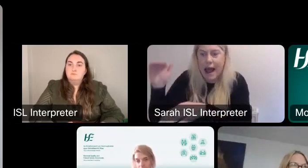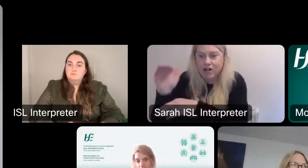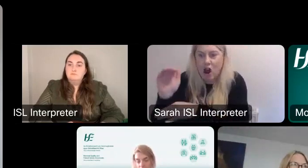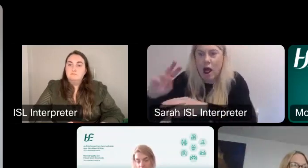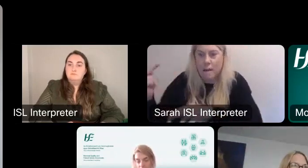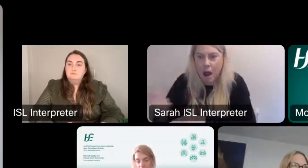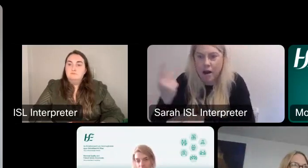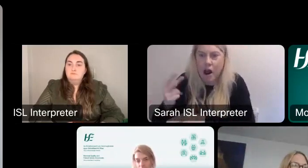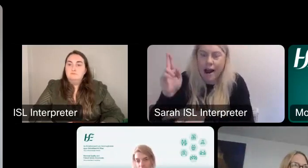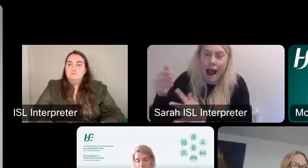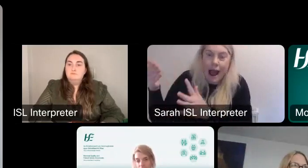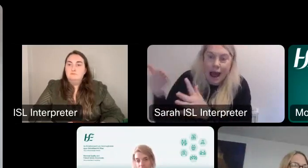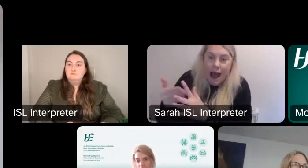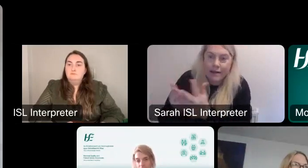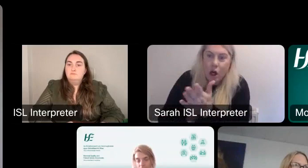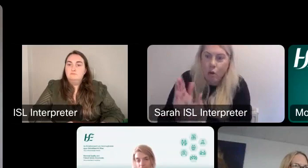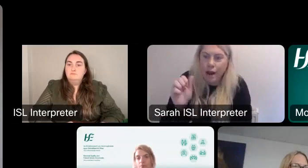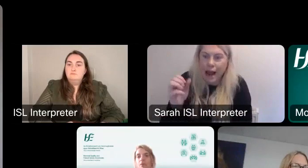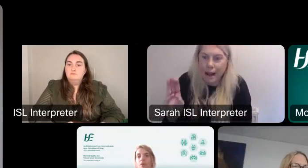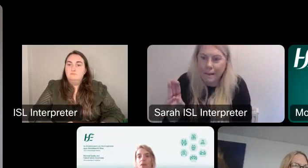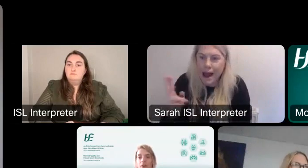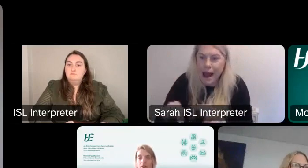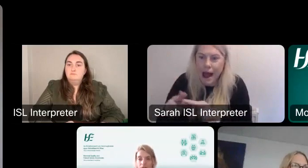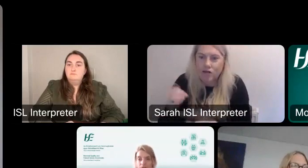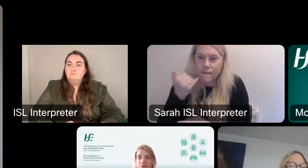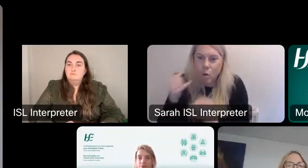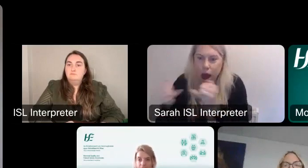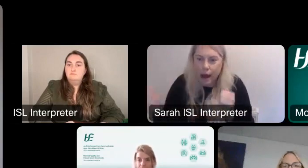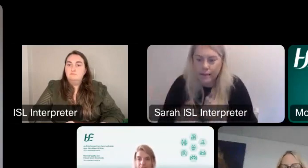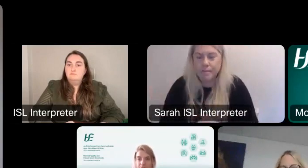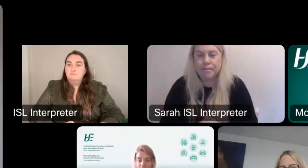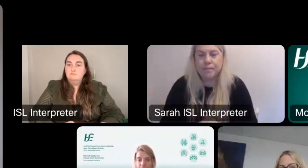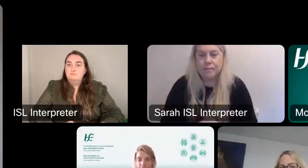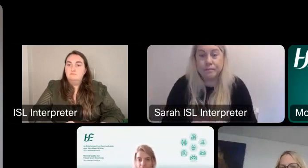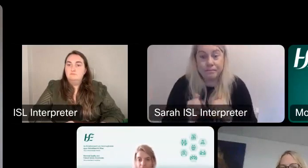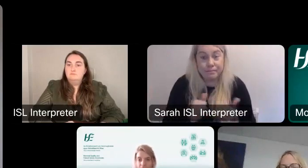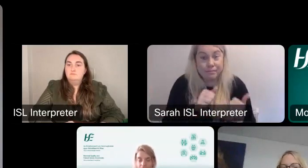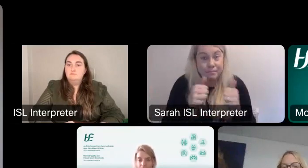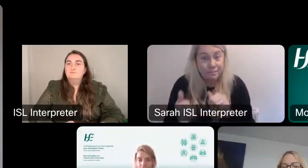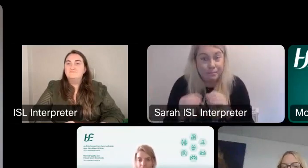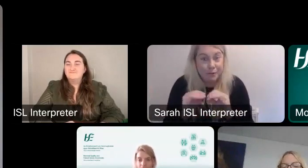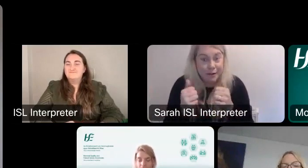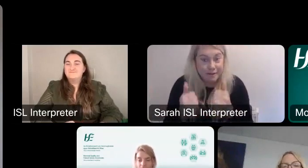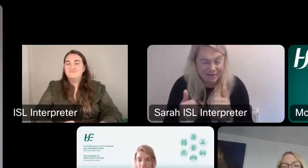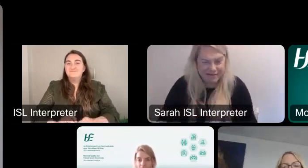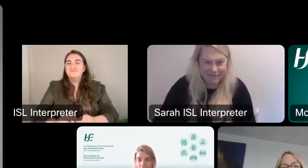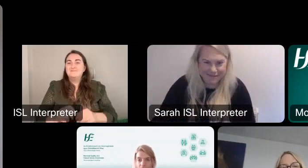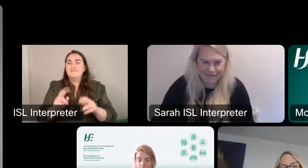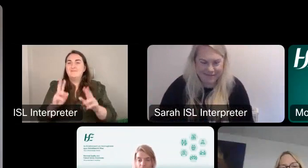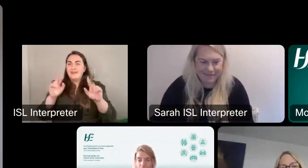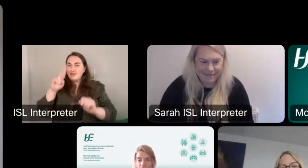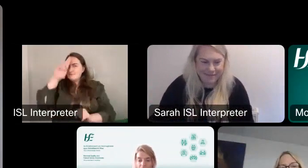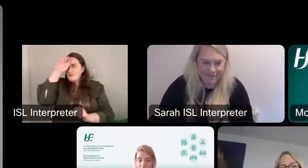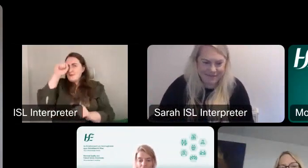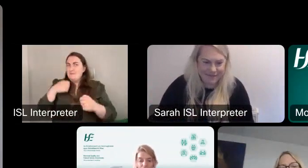by ringing the EAP national phone line. Could you prompt me on the other parts of the question again,